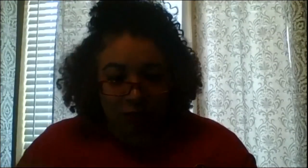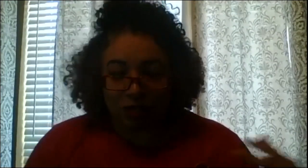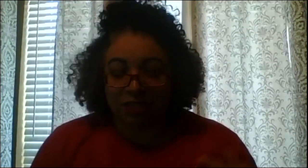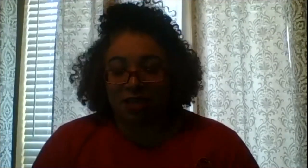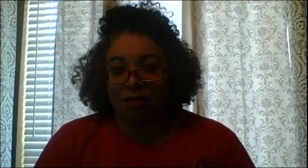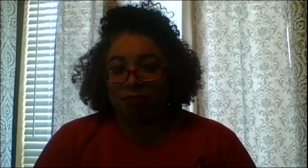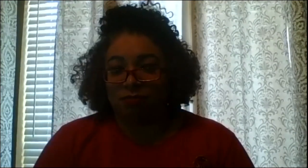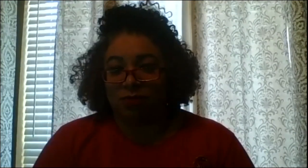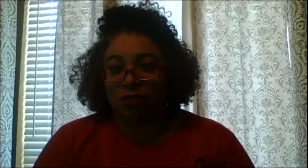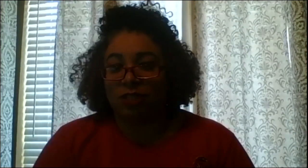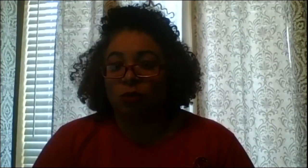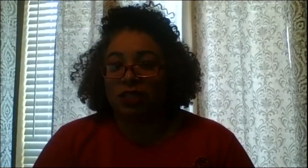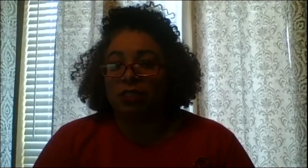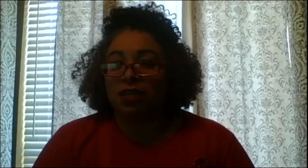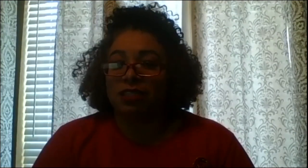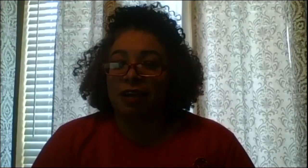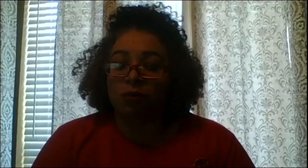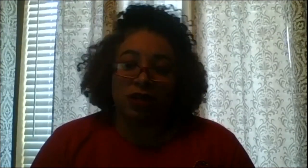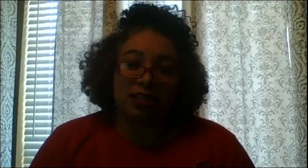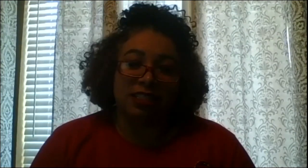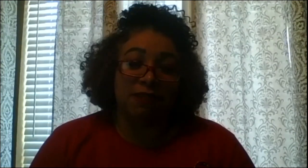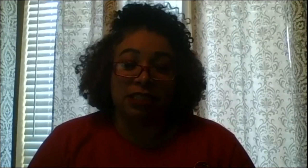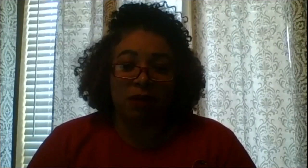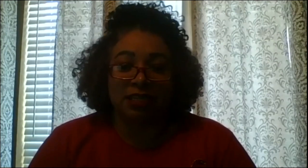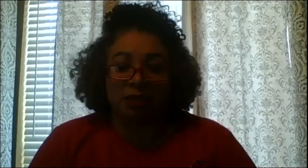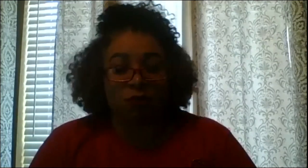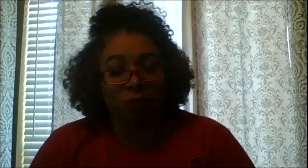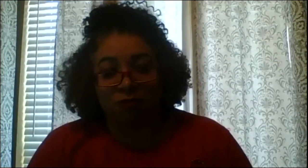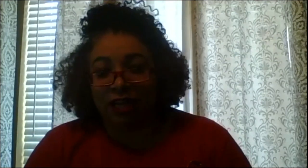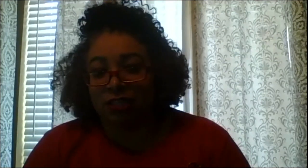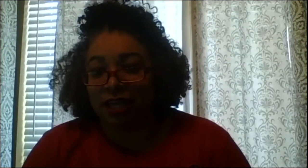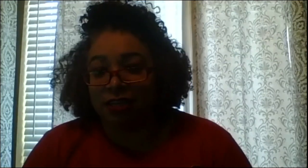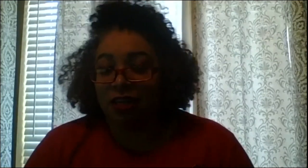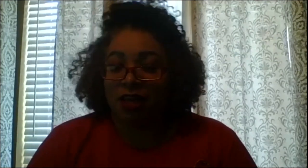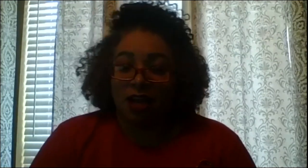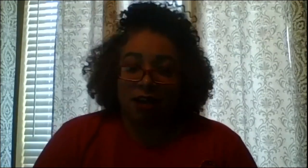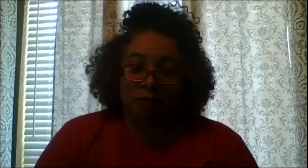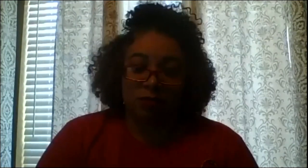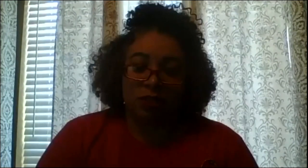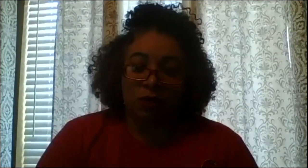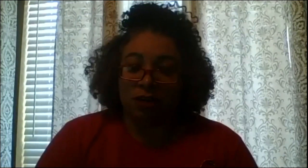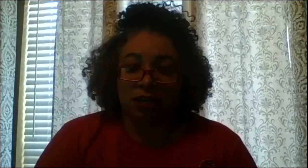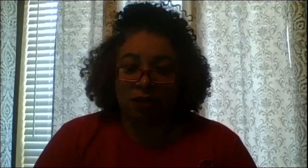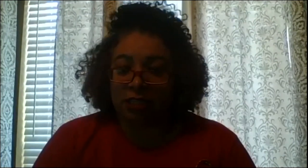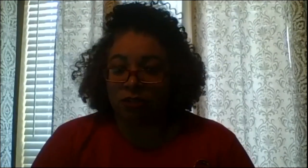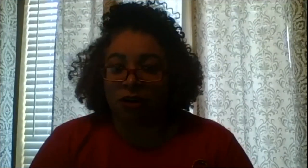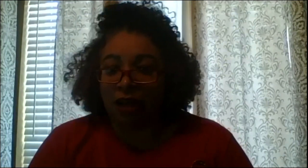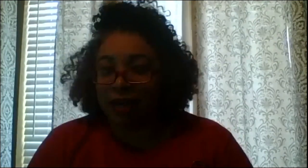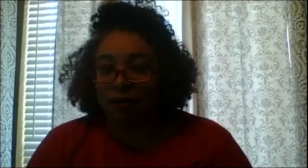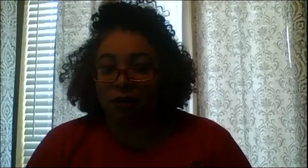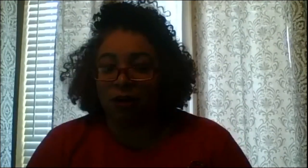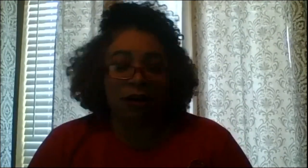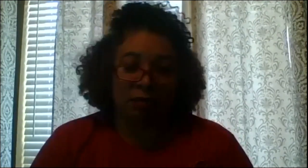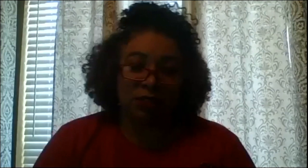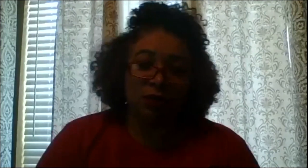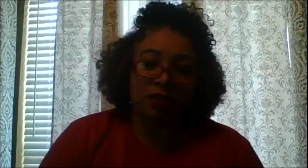everybody to this Zoom session because everyone is affected by some form of financial aid. So whether you're international, online, or